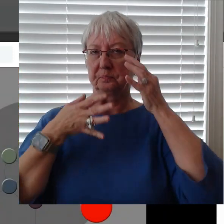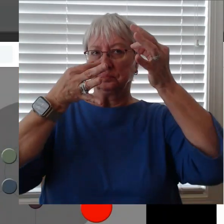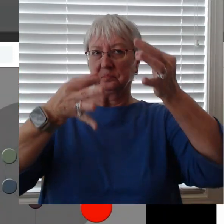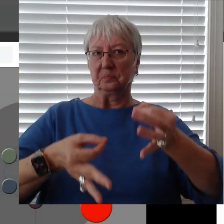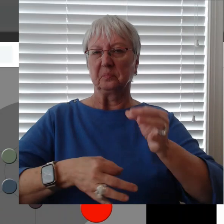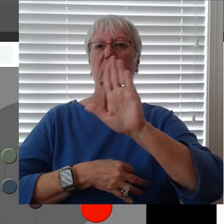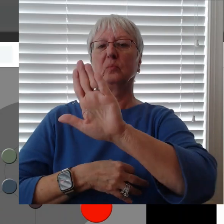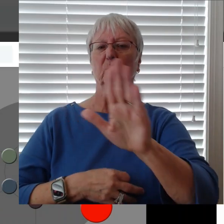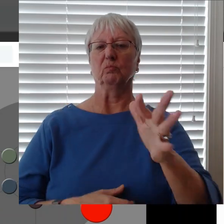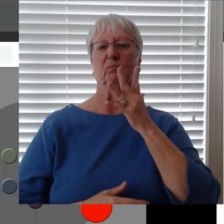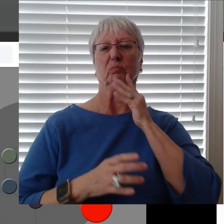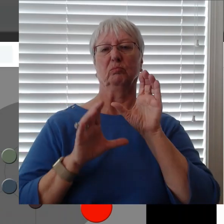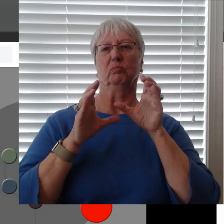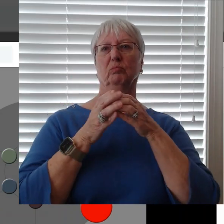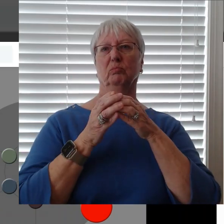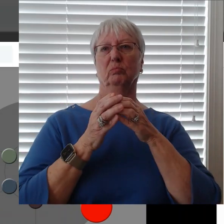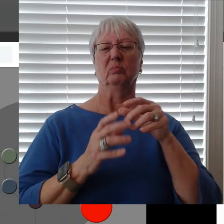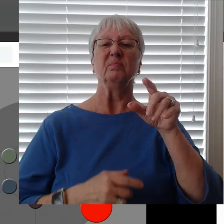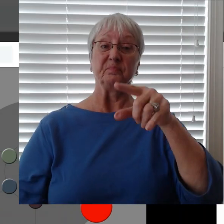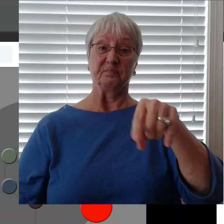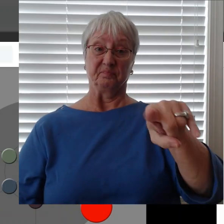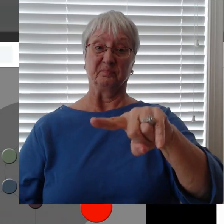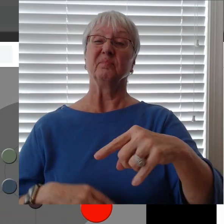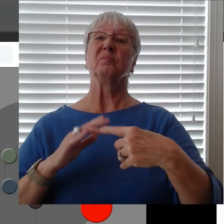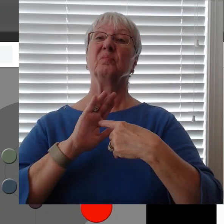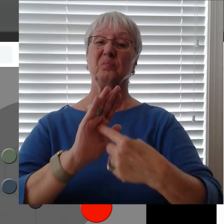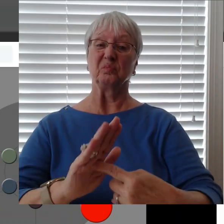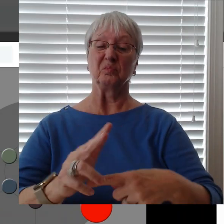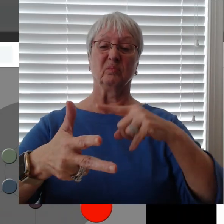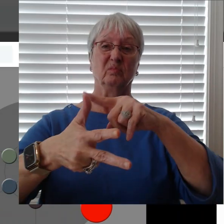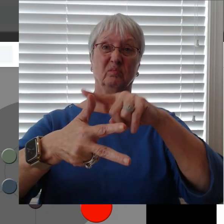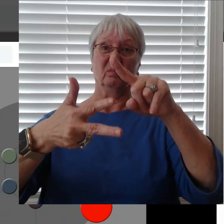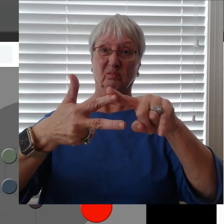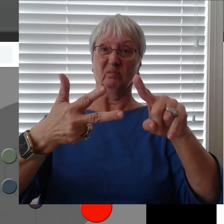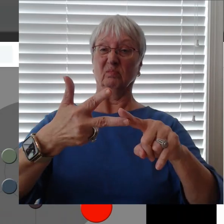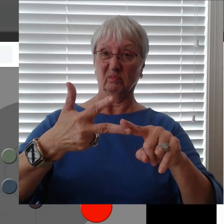This diagram demonstrates the three basic categories of colors: